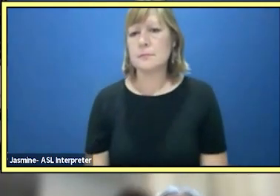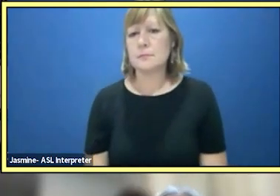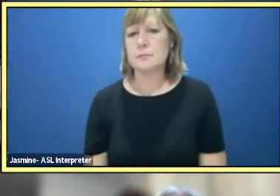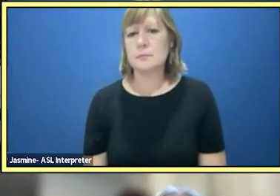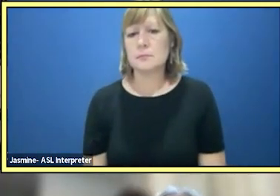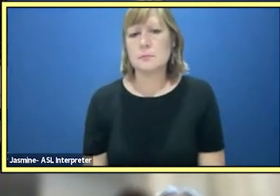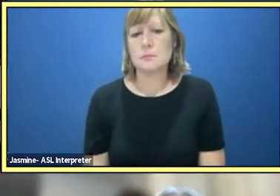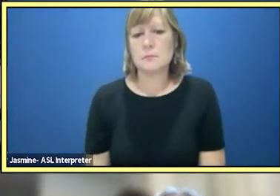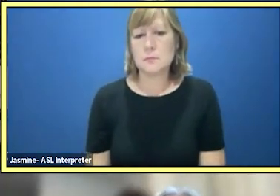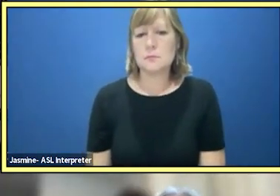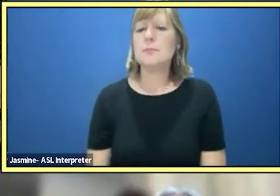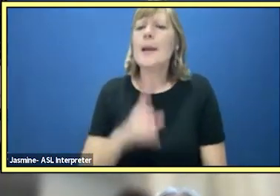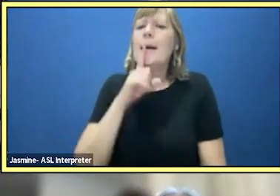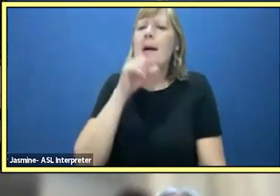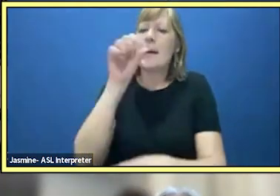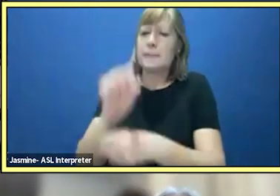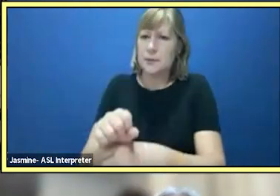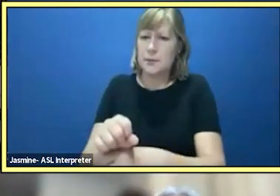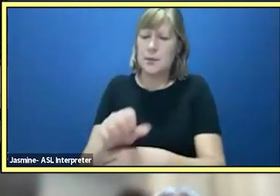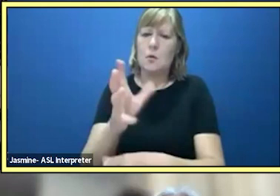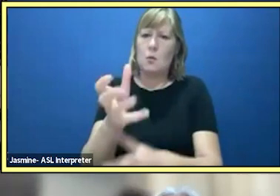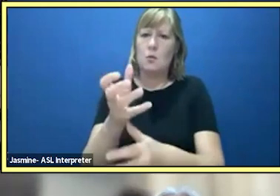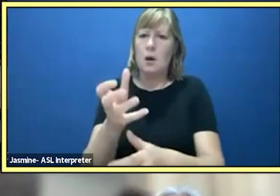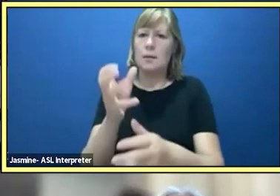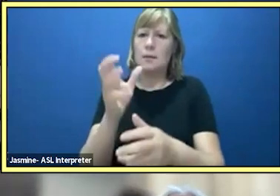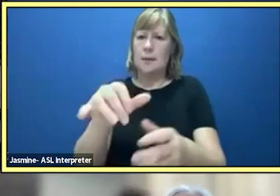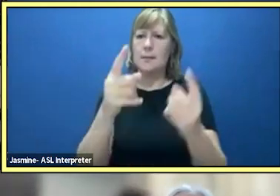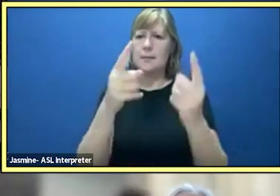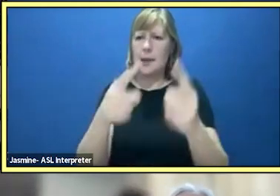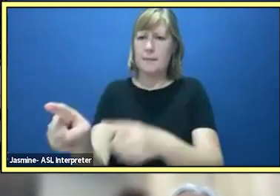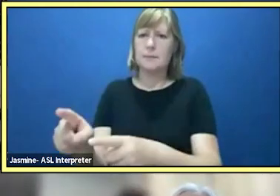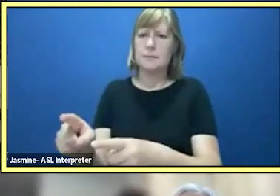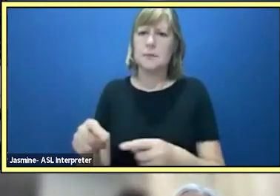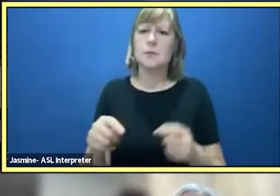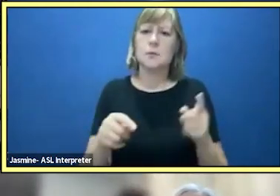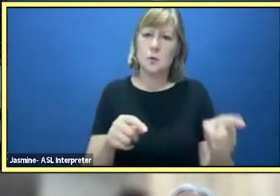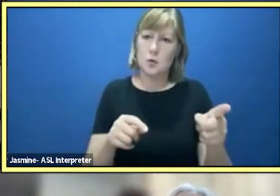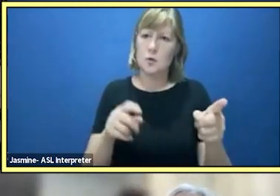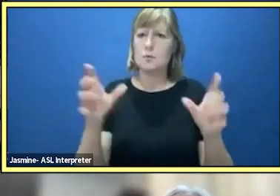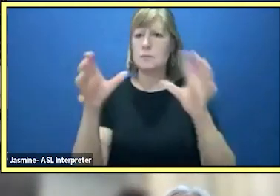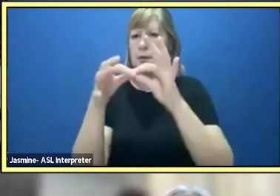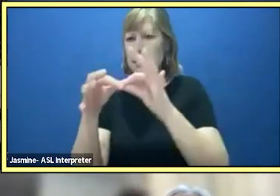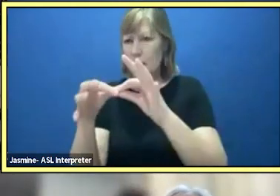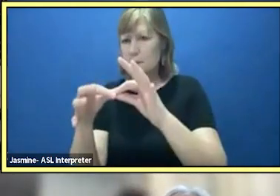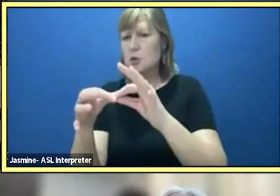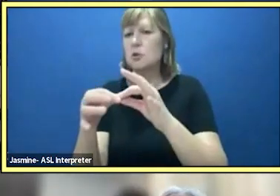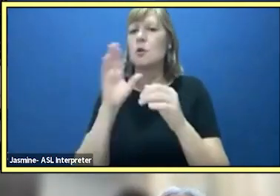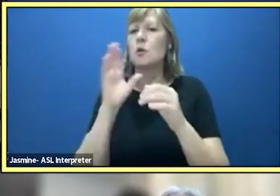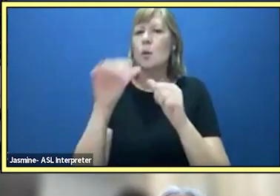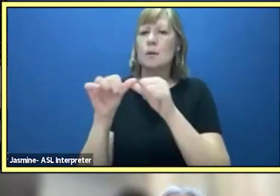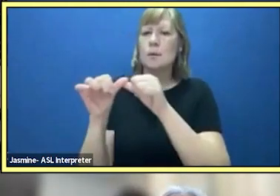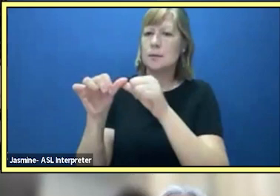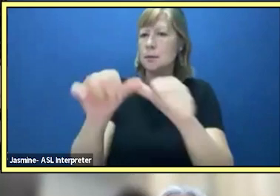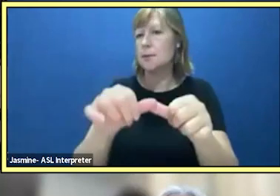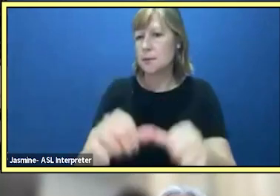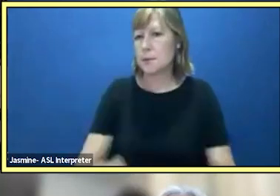we would like to happen, is that those folks can continue as much as absolutely possible. Okay. I mean, it seems